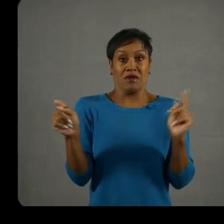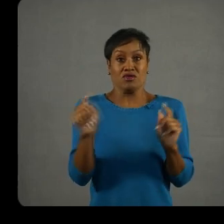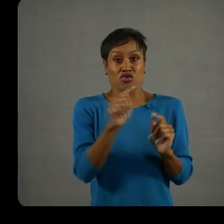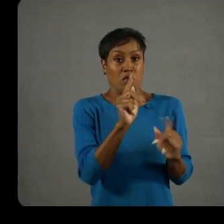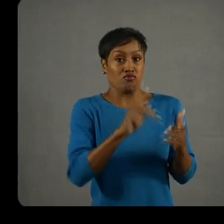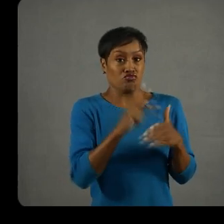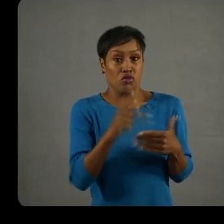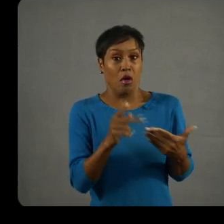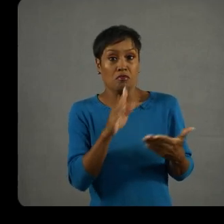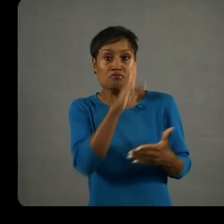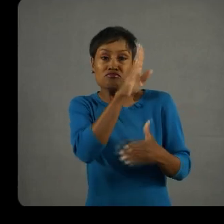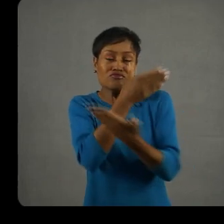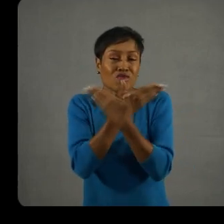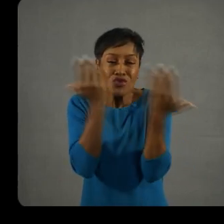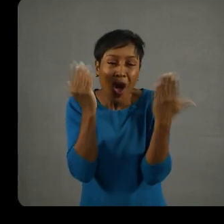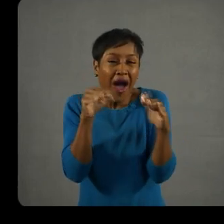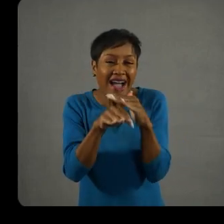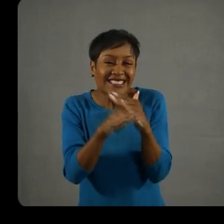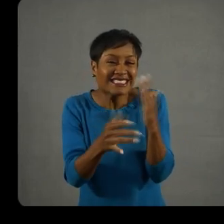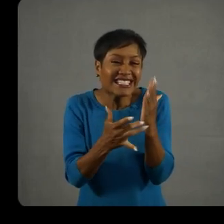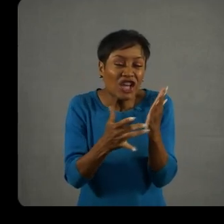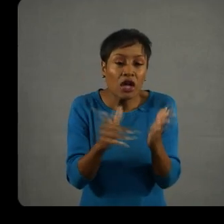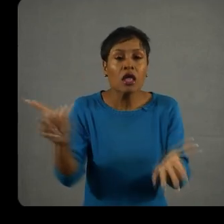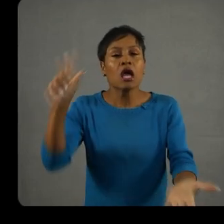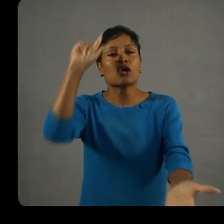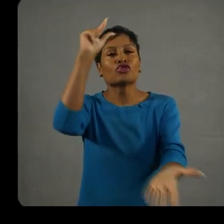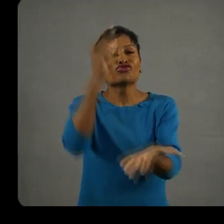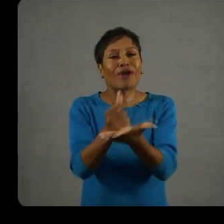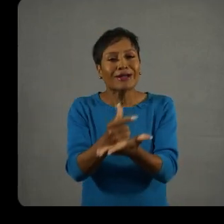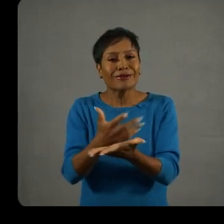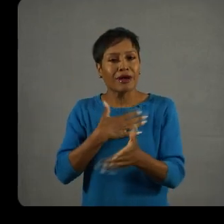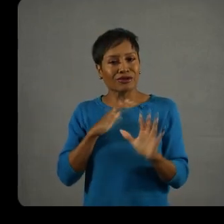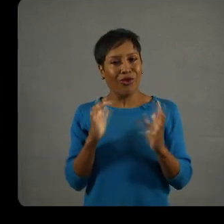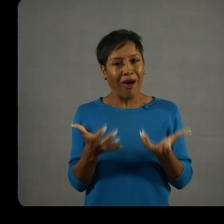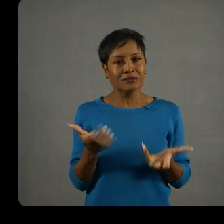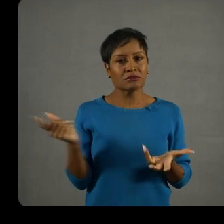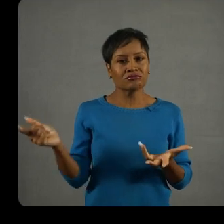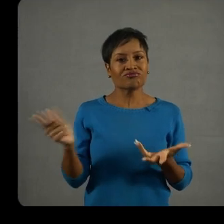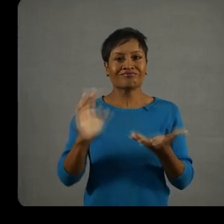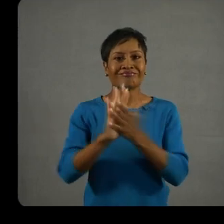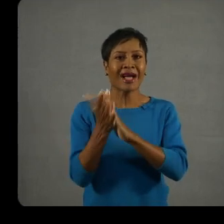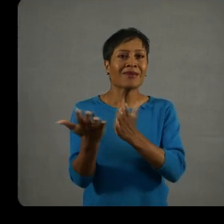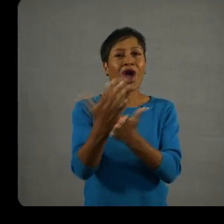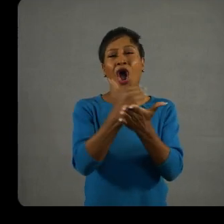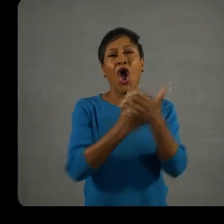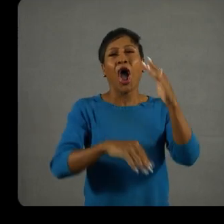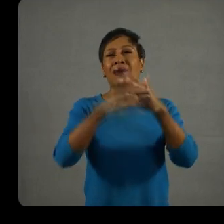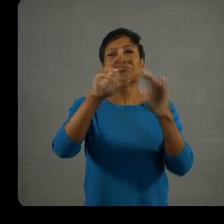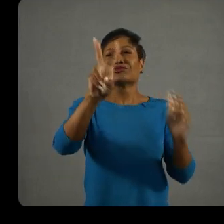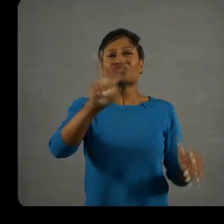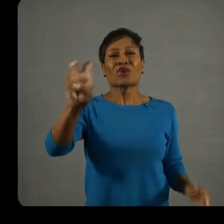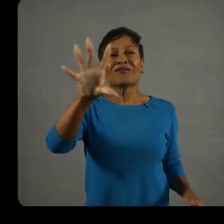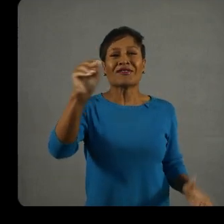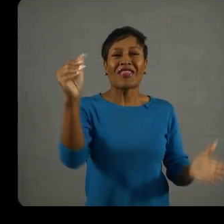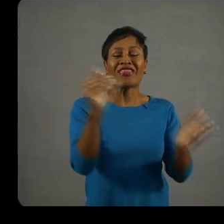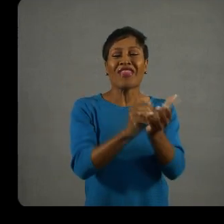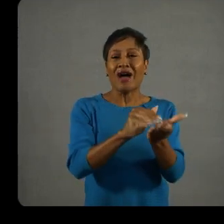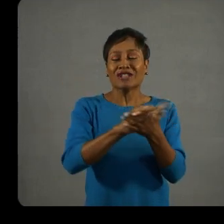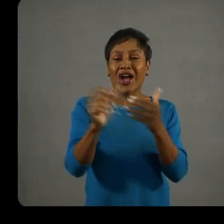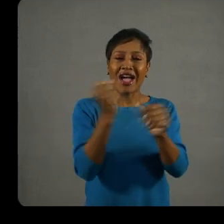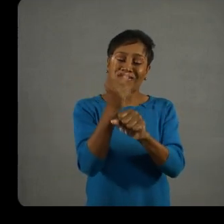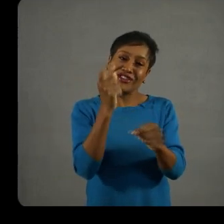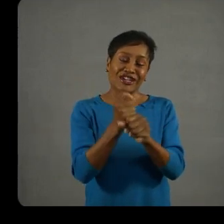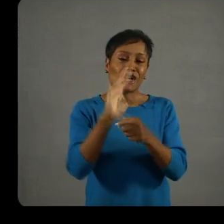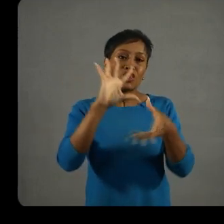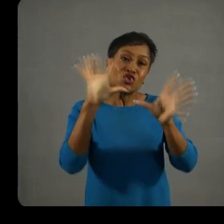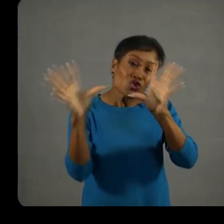not had any access to technology graduate from our courses and making up to upwards of $250,000 per year in